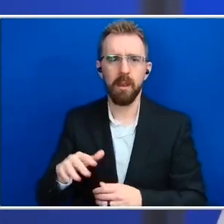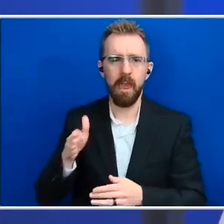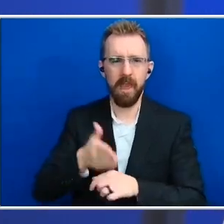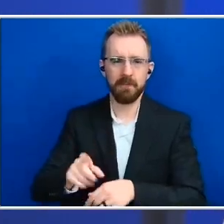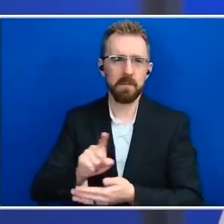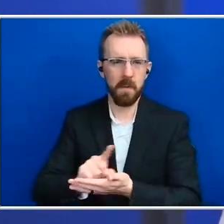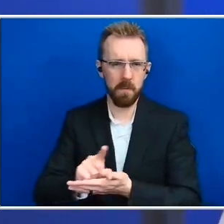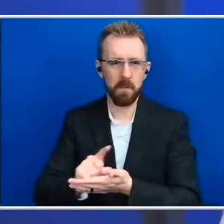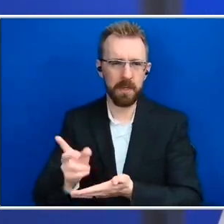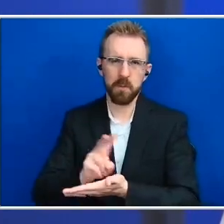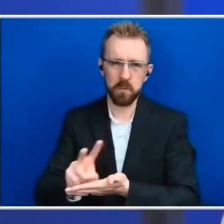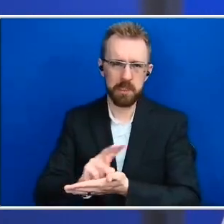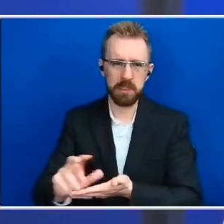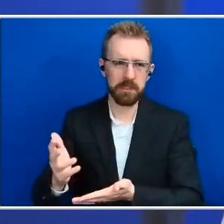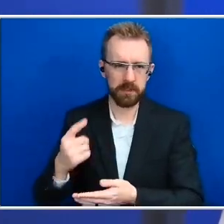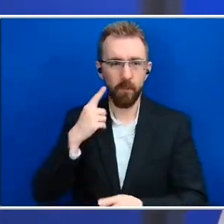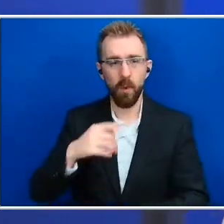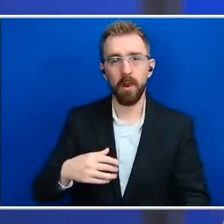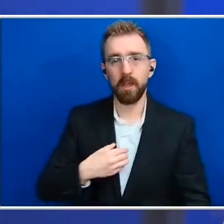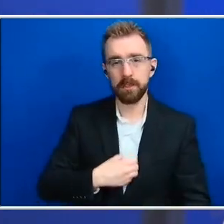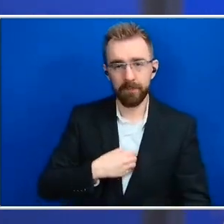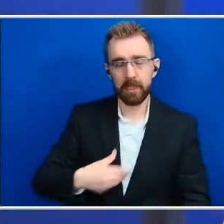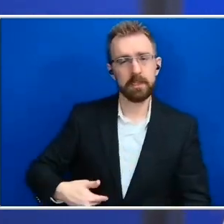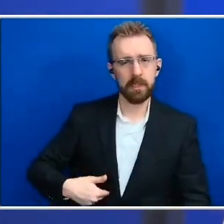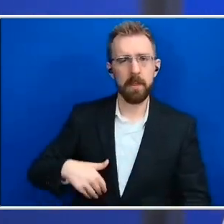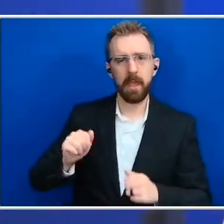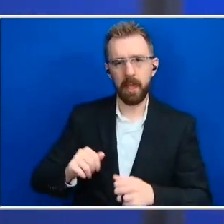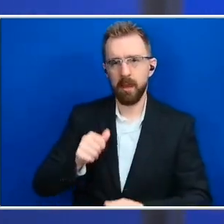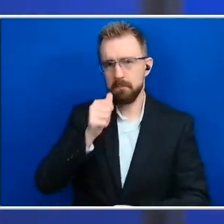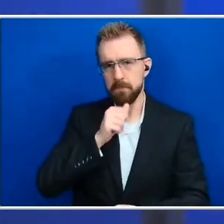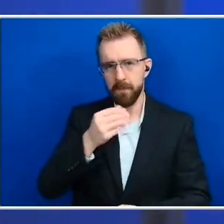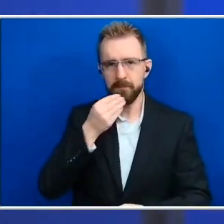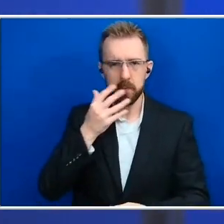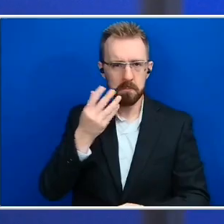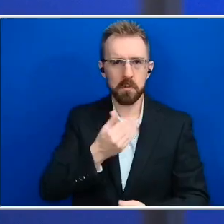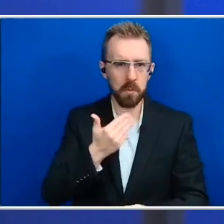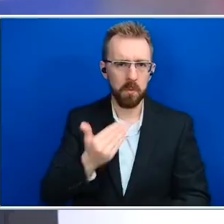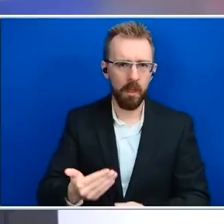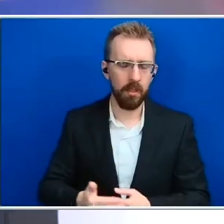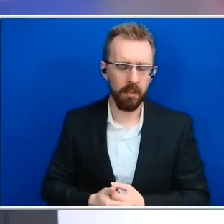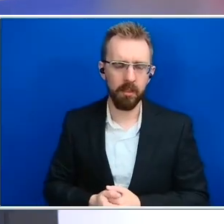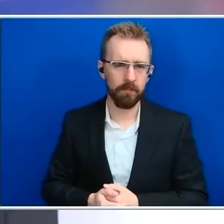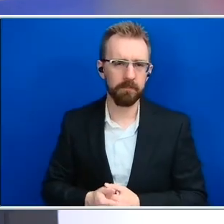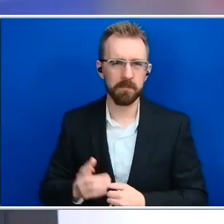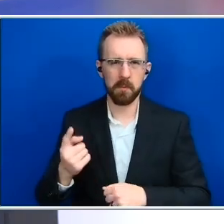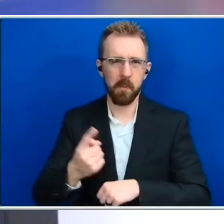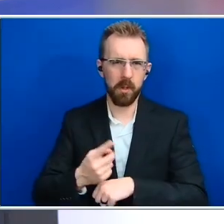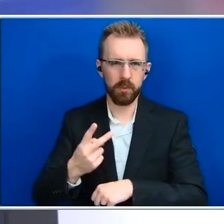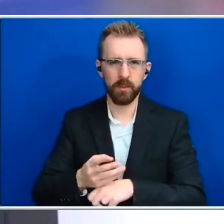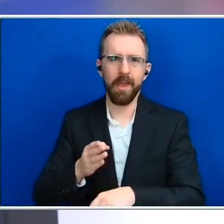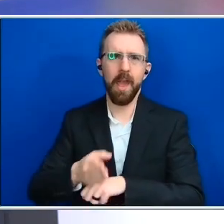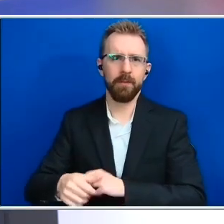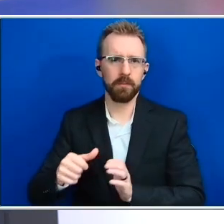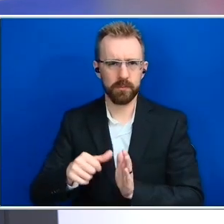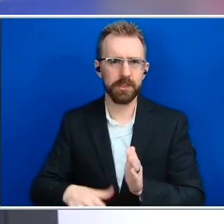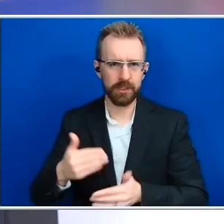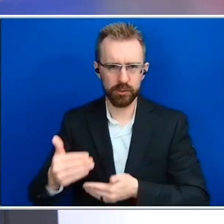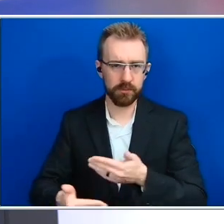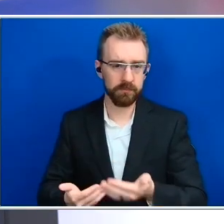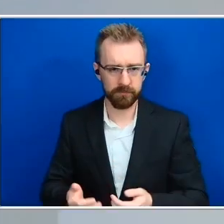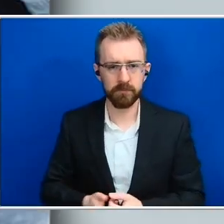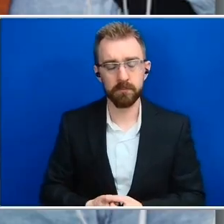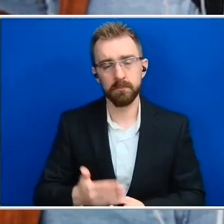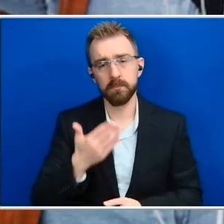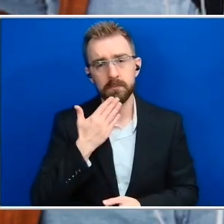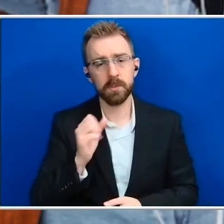For stomach, they can tolerate food pretty well, Right. 1 or 2 days after the procedure. Well, thank you. So we're here to answer